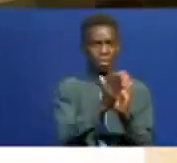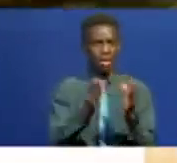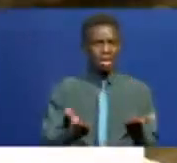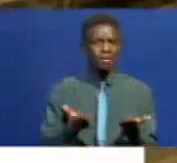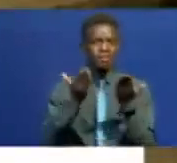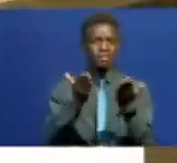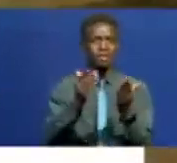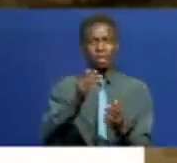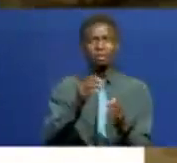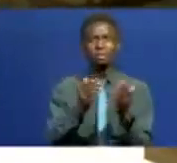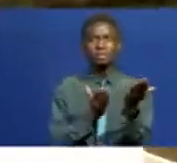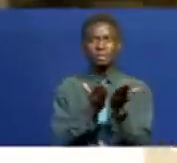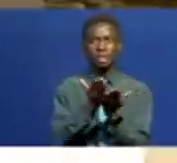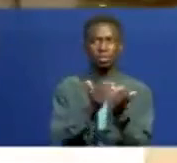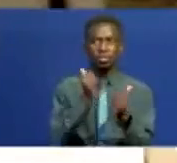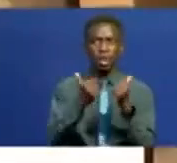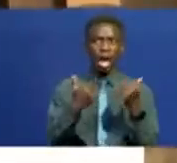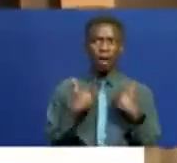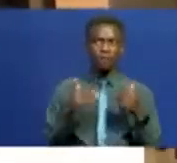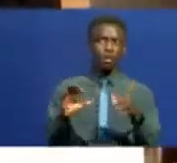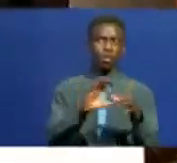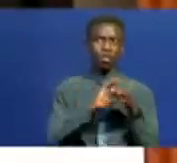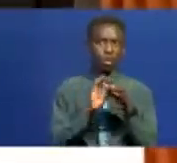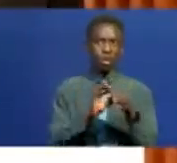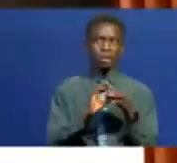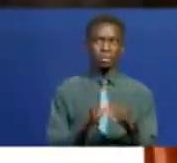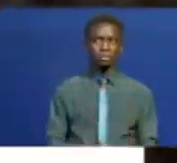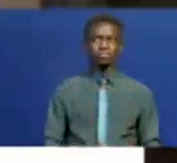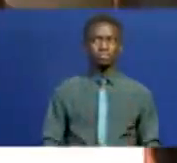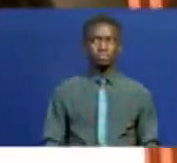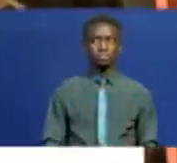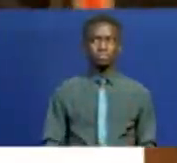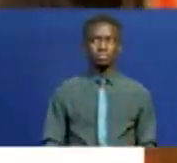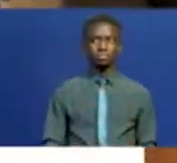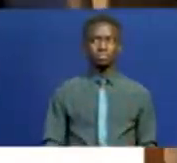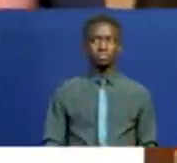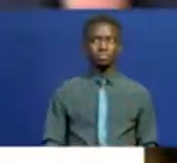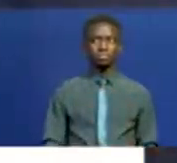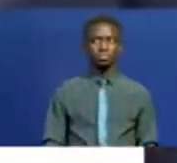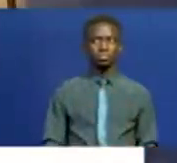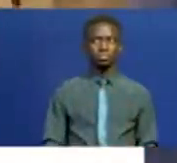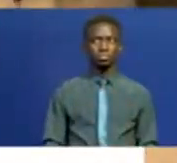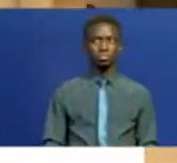that enhances collaboration and cooperation. Alan Aoko, Easy Friday.